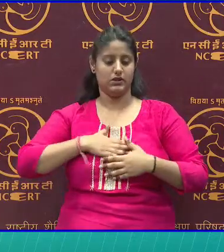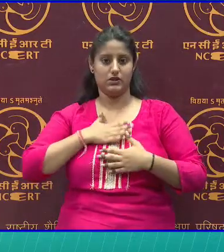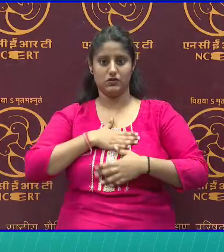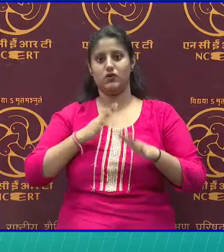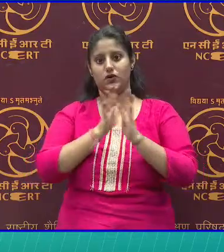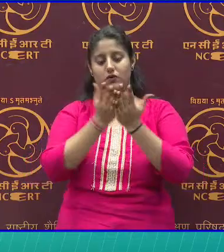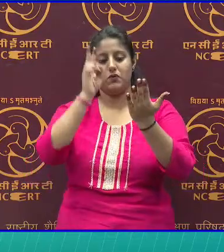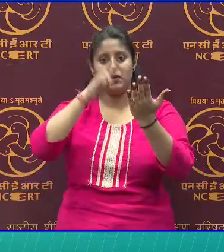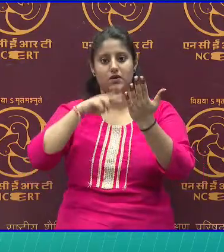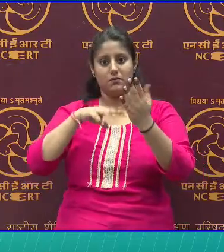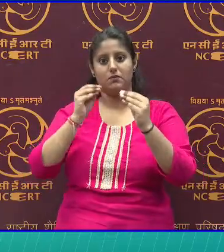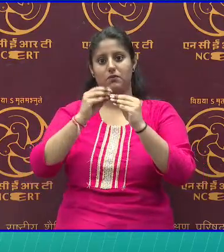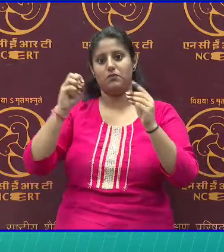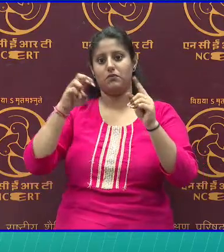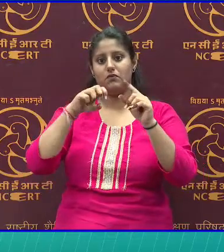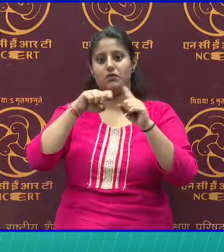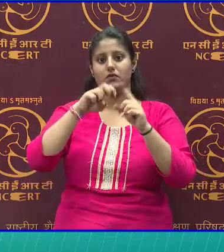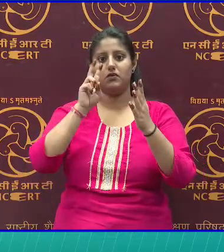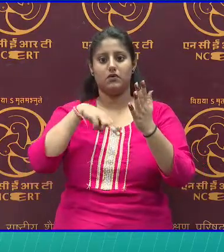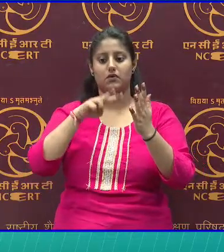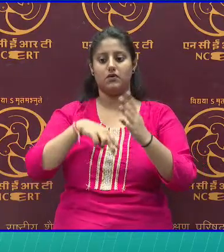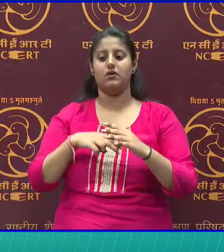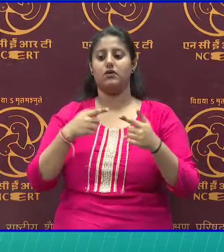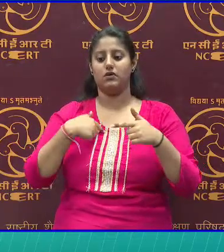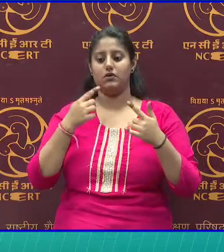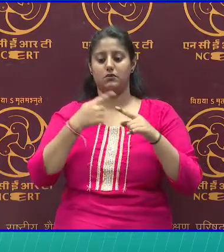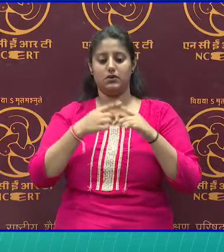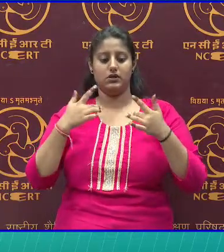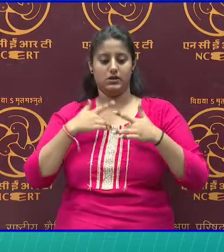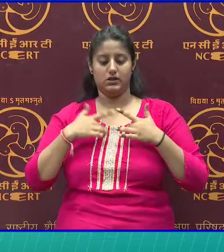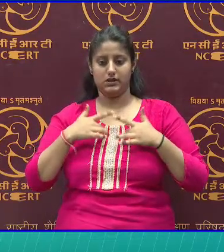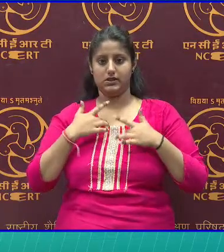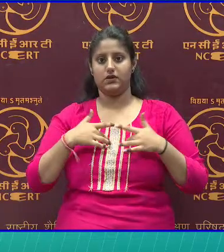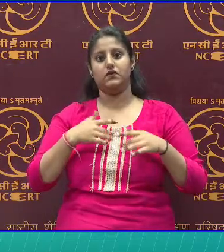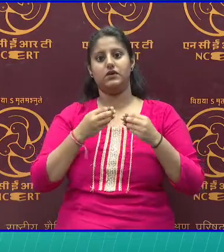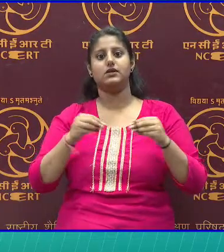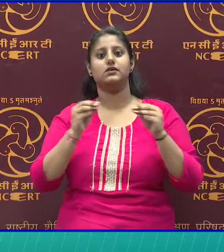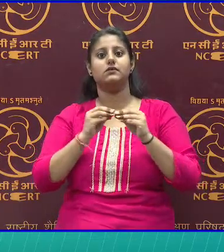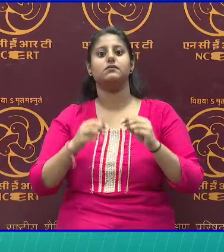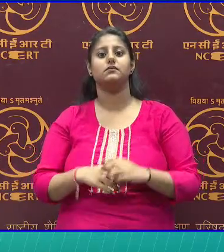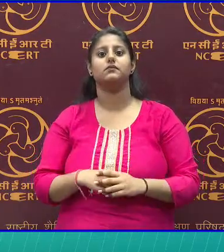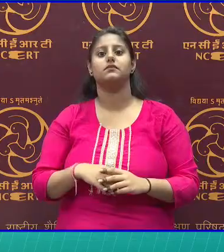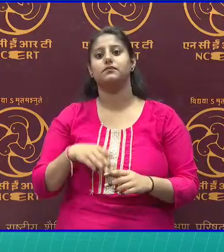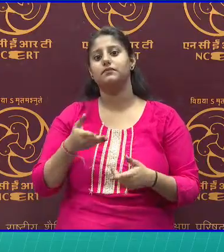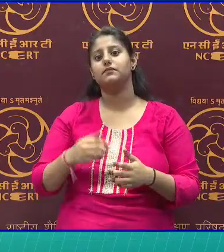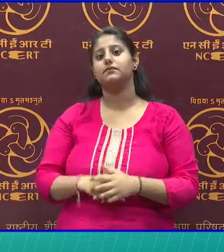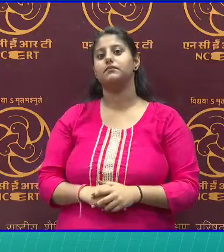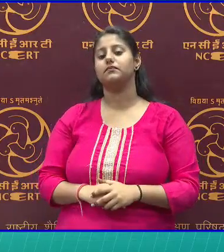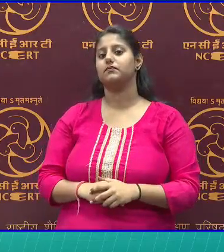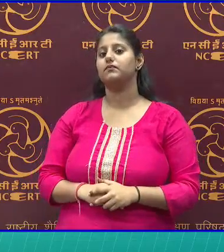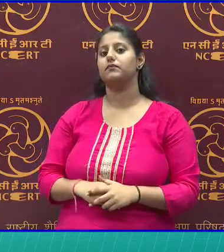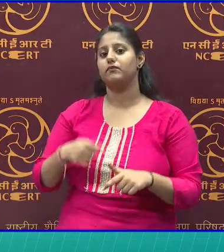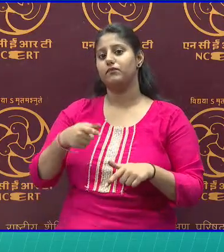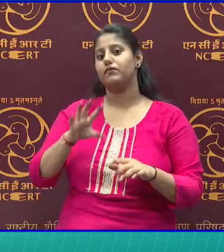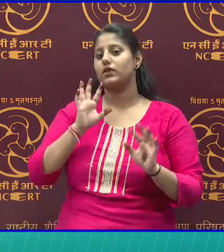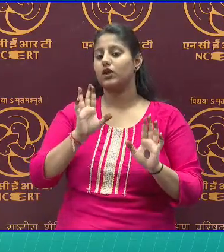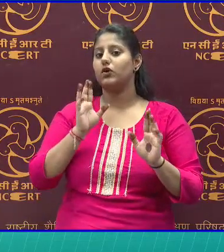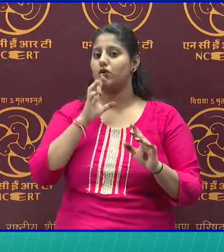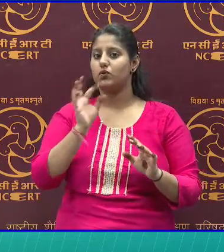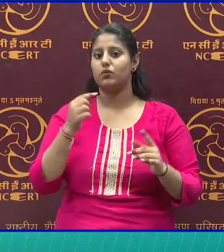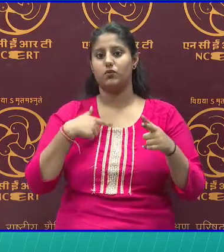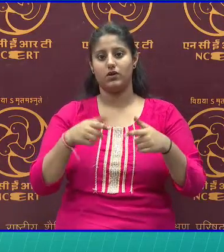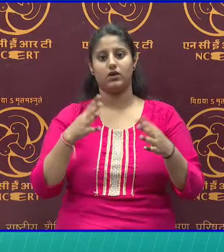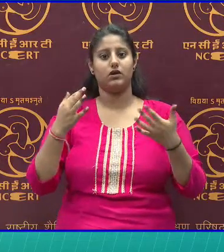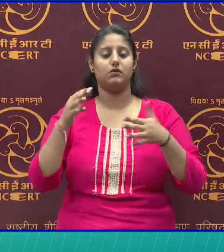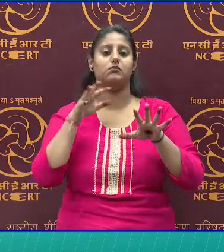reading the book, and then having a very interesting pedagogical strategy that we use it for this book. Right, that was a very engaging